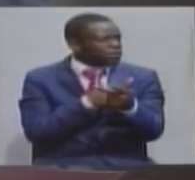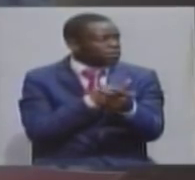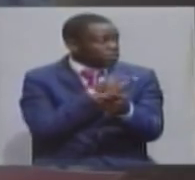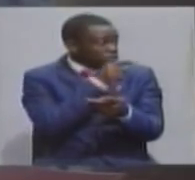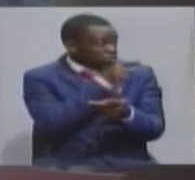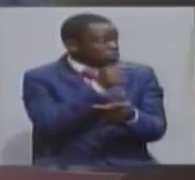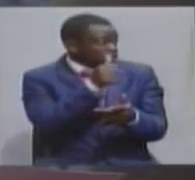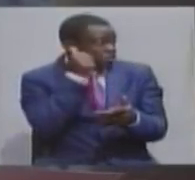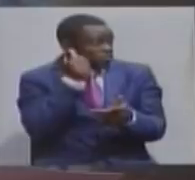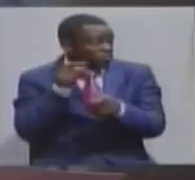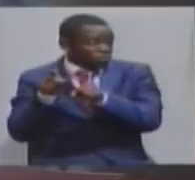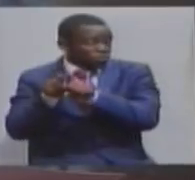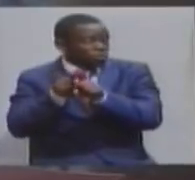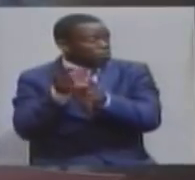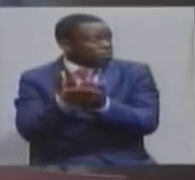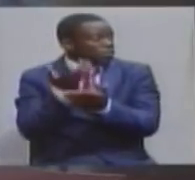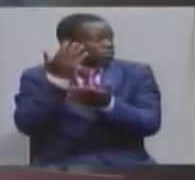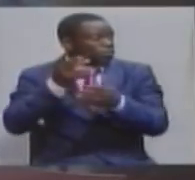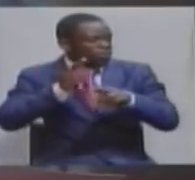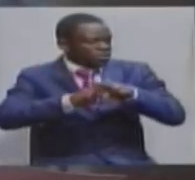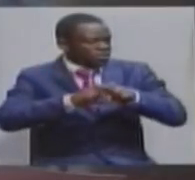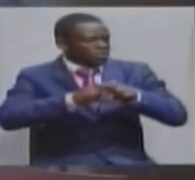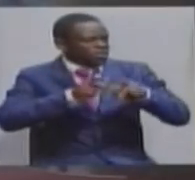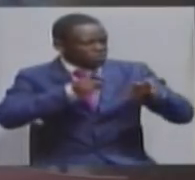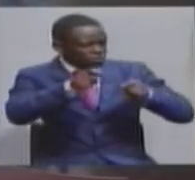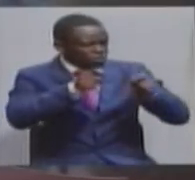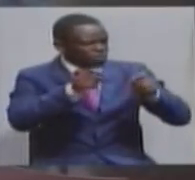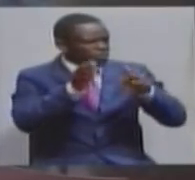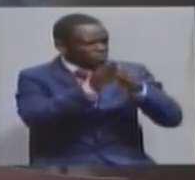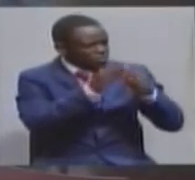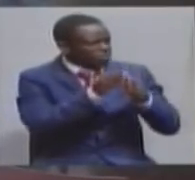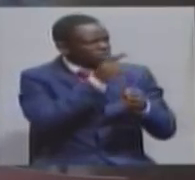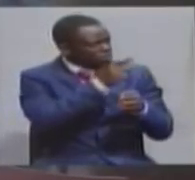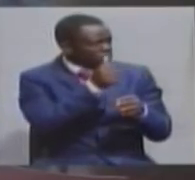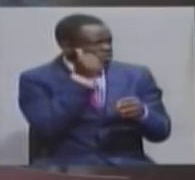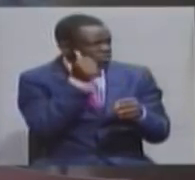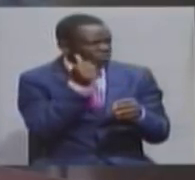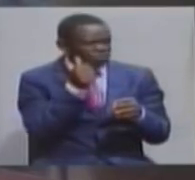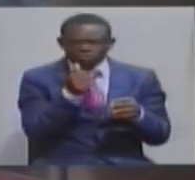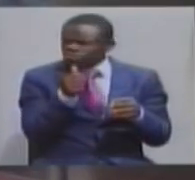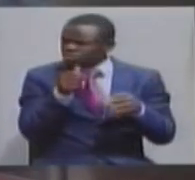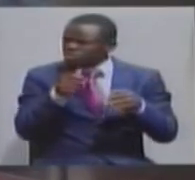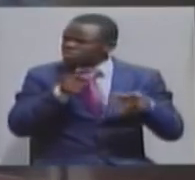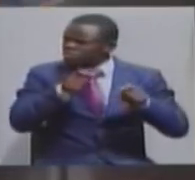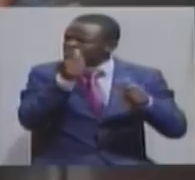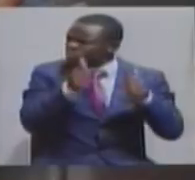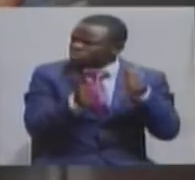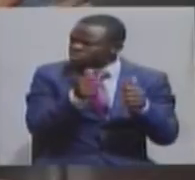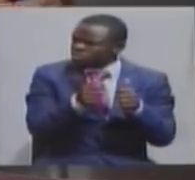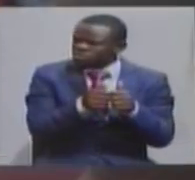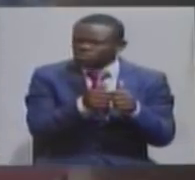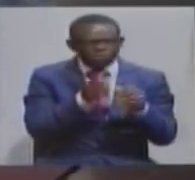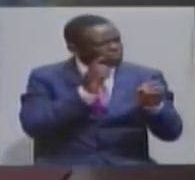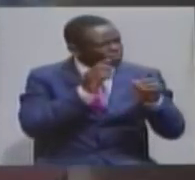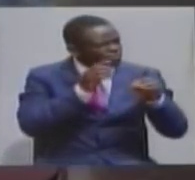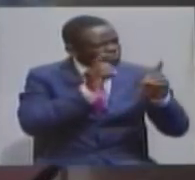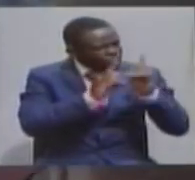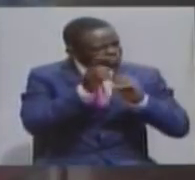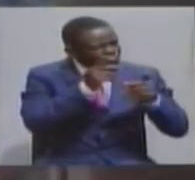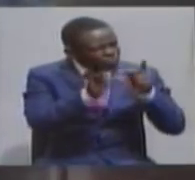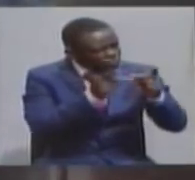chair which TF talks? is insisting dialogue must be Zambian-led. To chair which talks? The dialogue process. I mean, that's what we're talking about. I